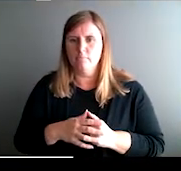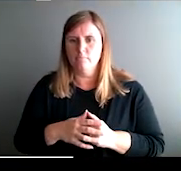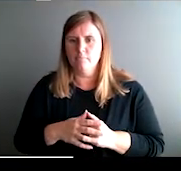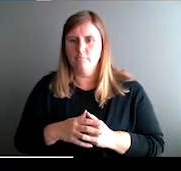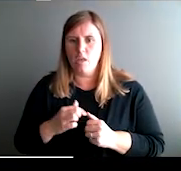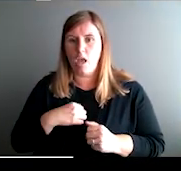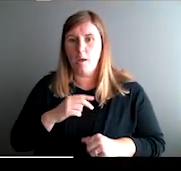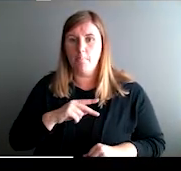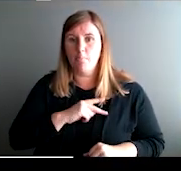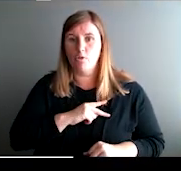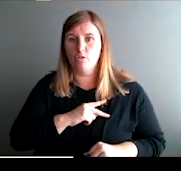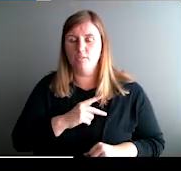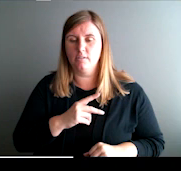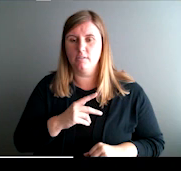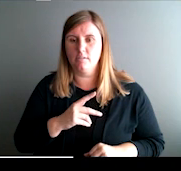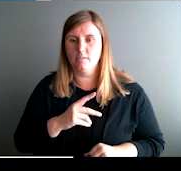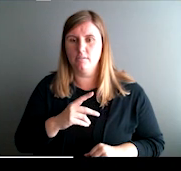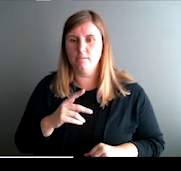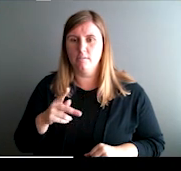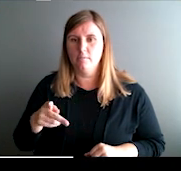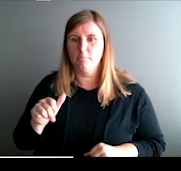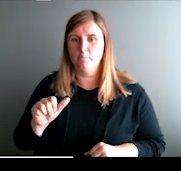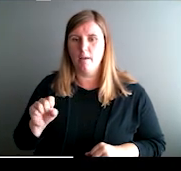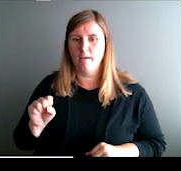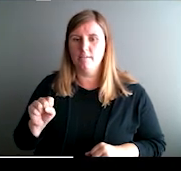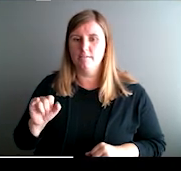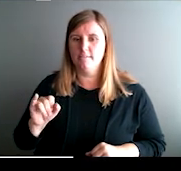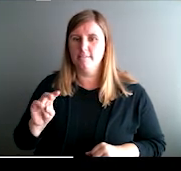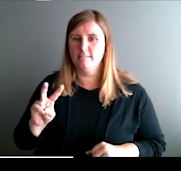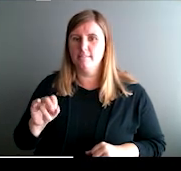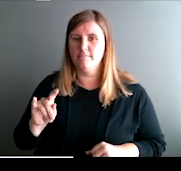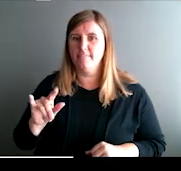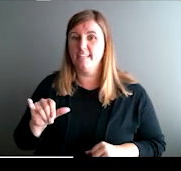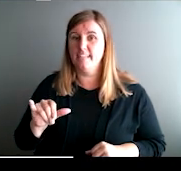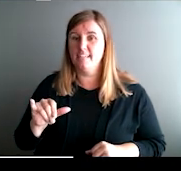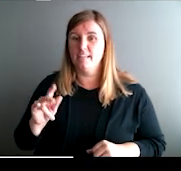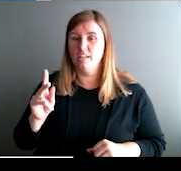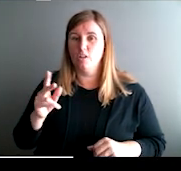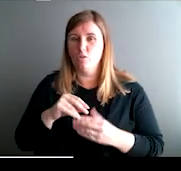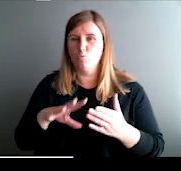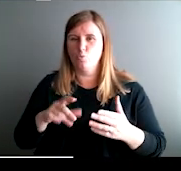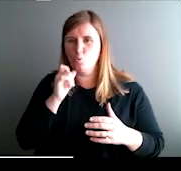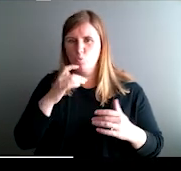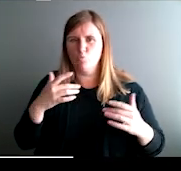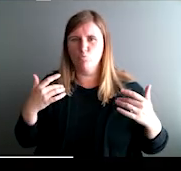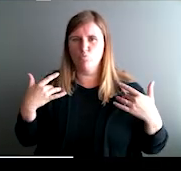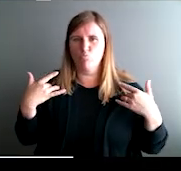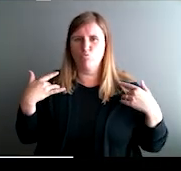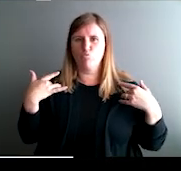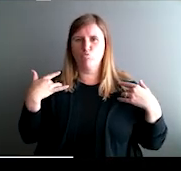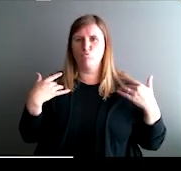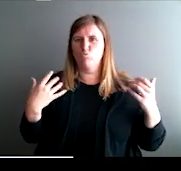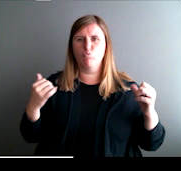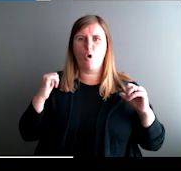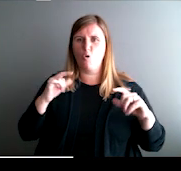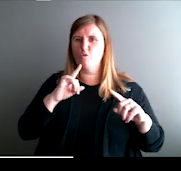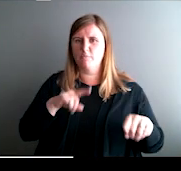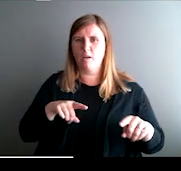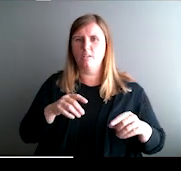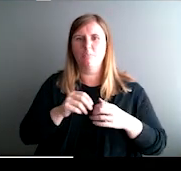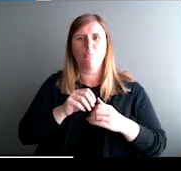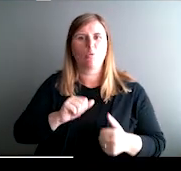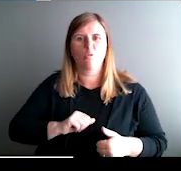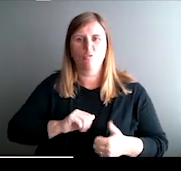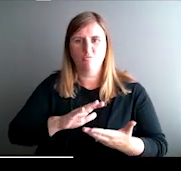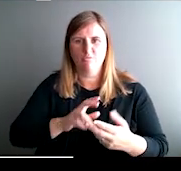I personally find passivity, students who just won't respond, that's often a little more difficult to